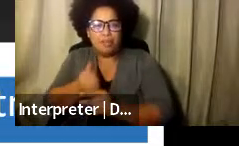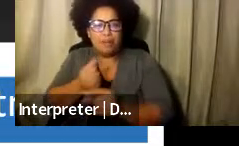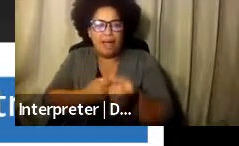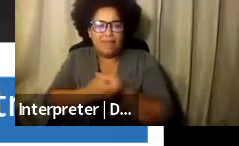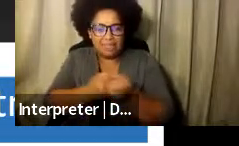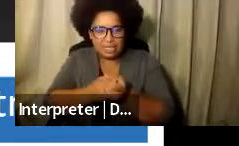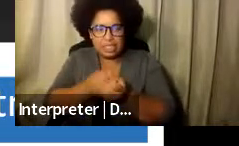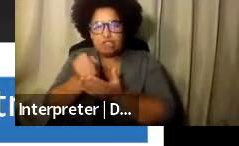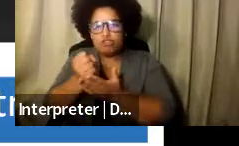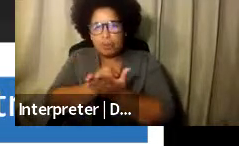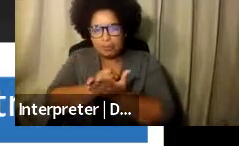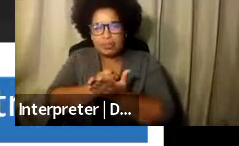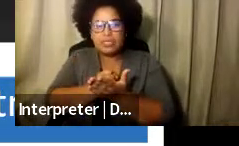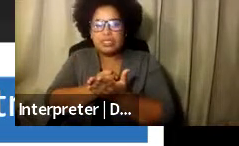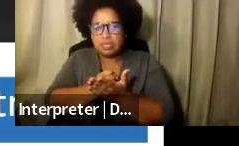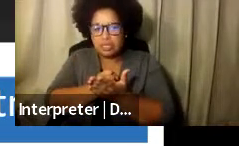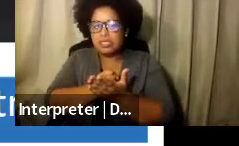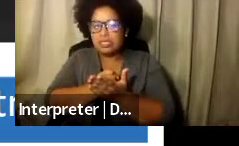want treatment.